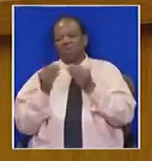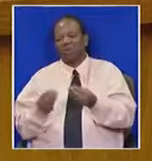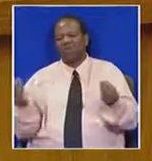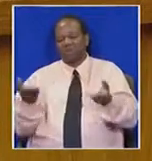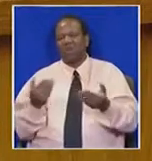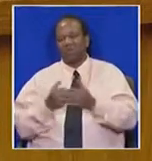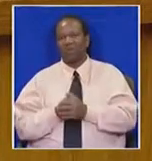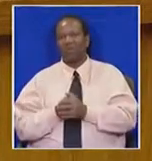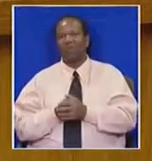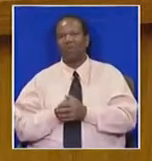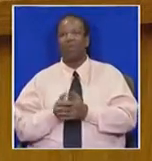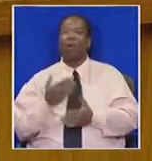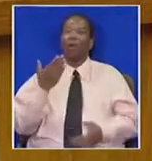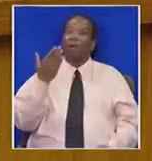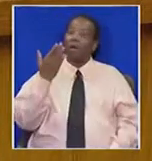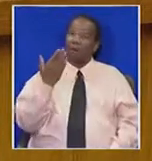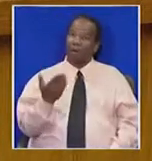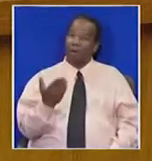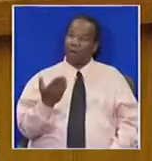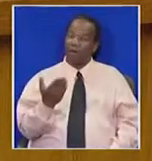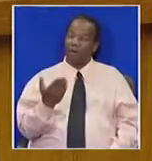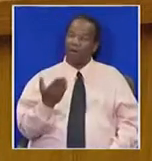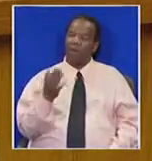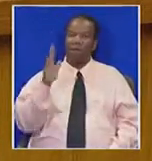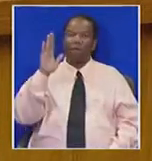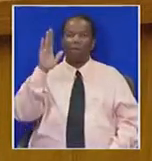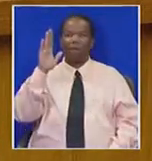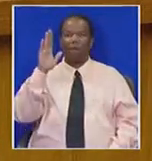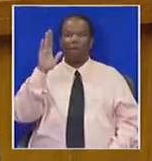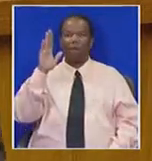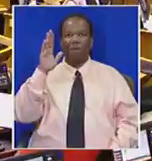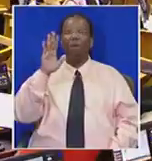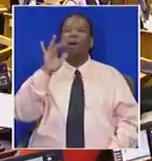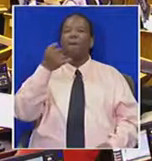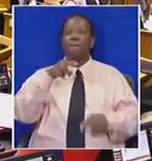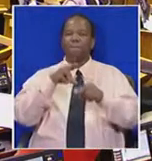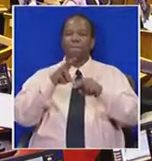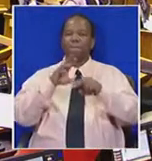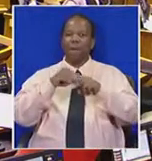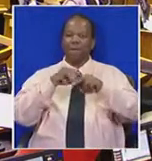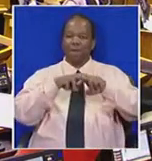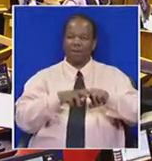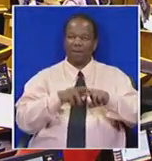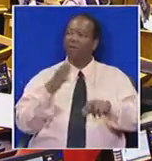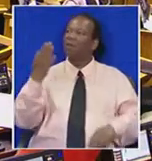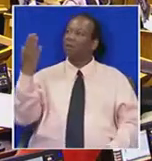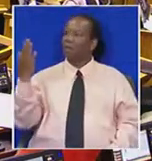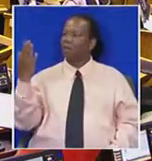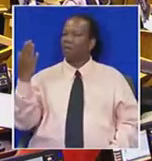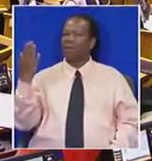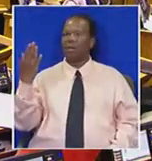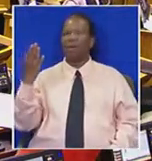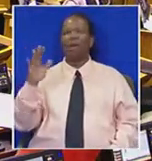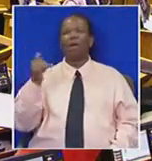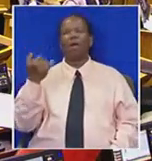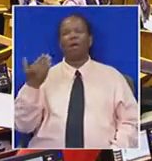In fact, they block initiatives that... Honorable Member, please take your seat. Honorable Member, you're on your feet. Will he take